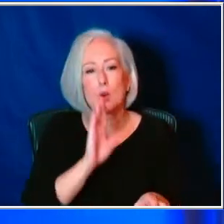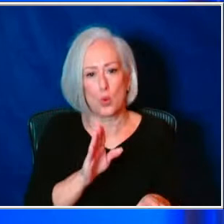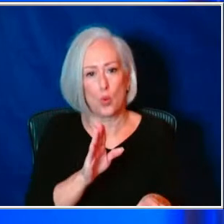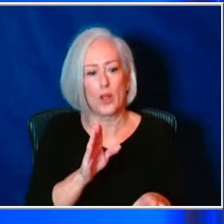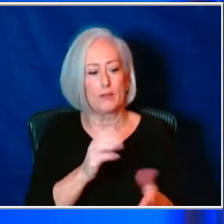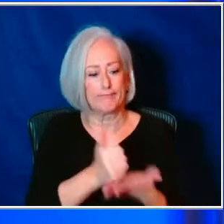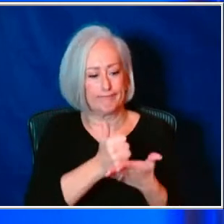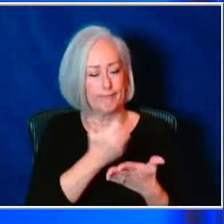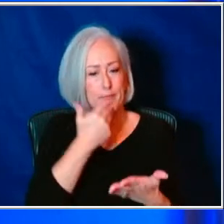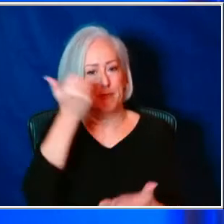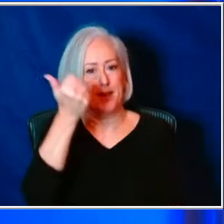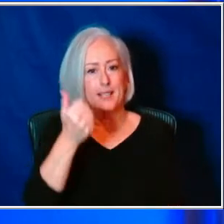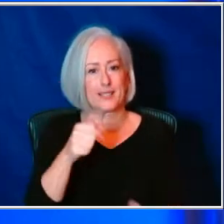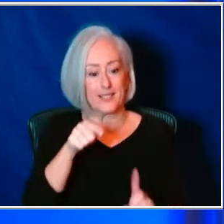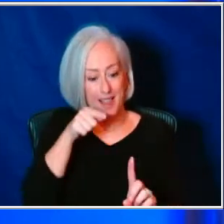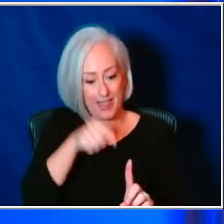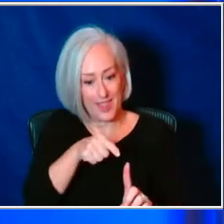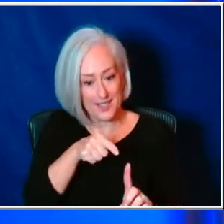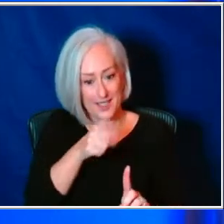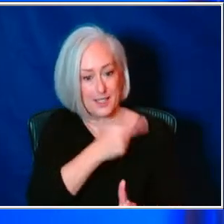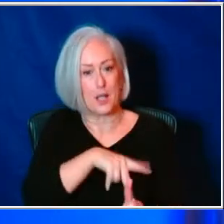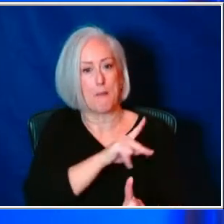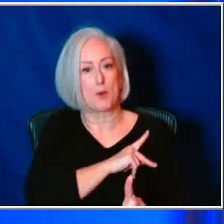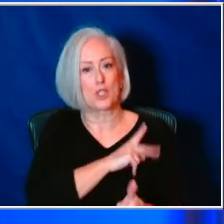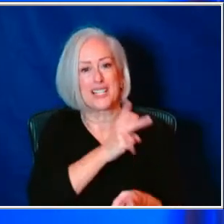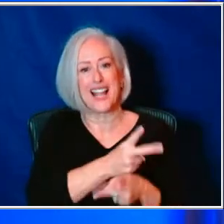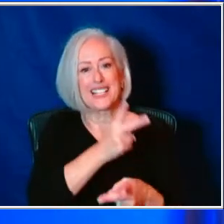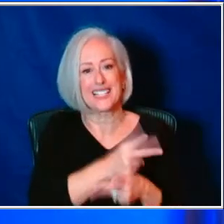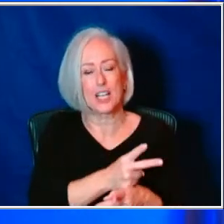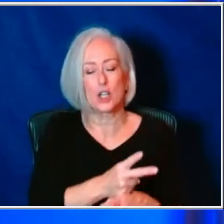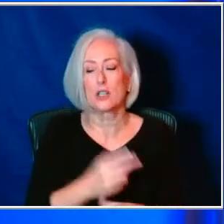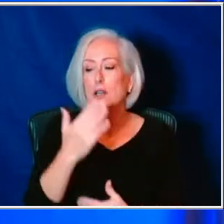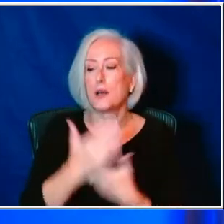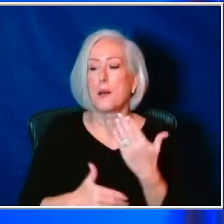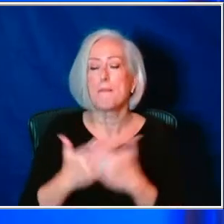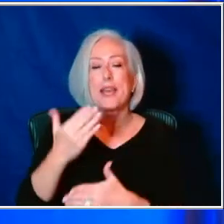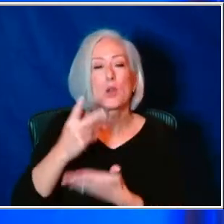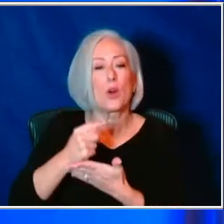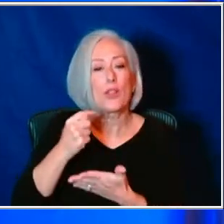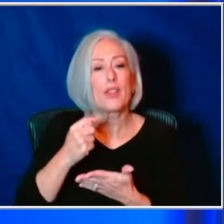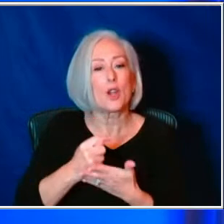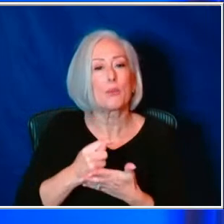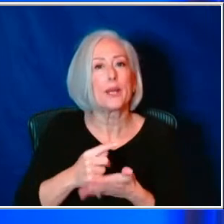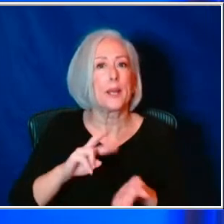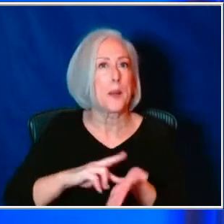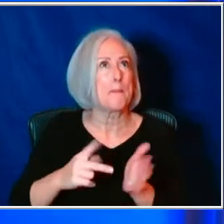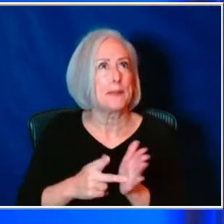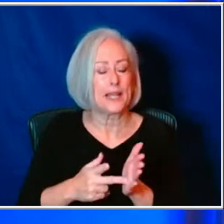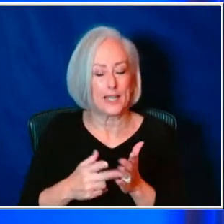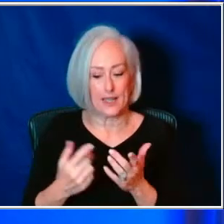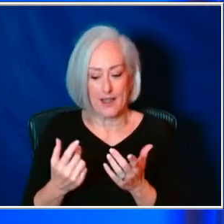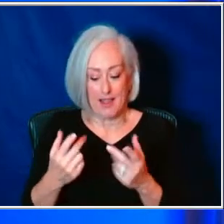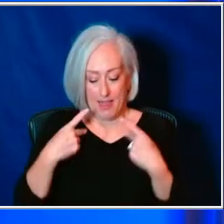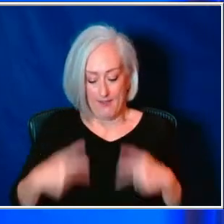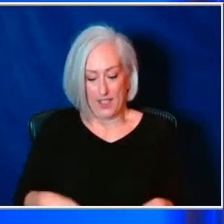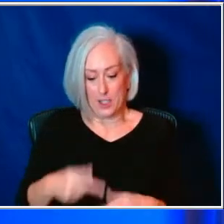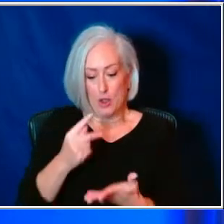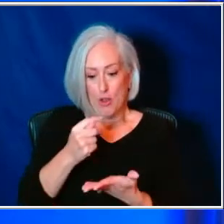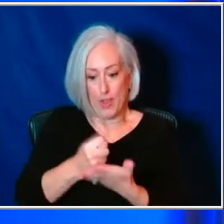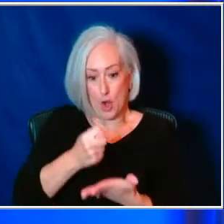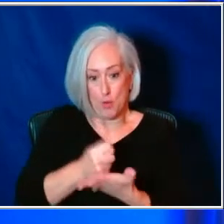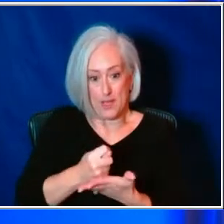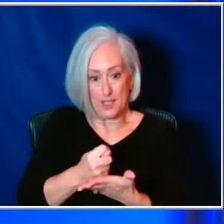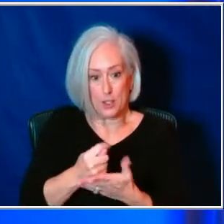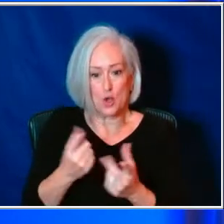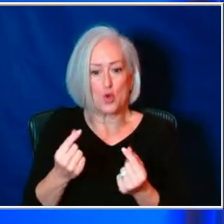so important in medicine. And the manual therapy is interesting because it's what the therapist can do with their hands. So these include things